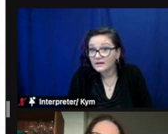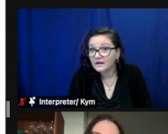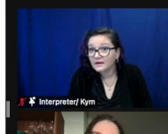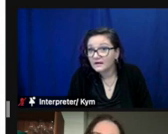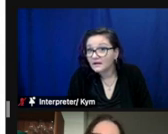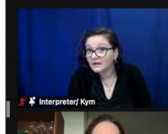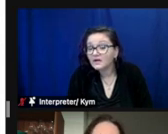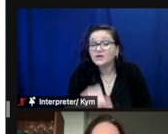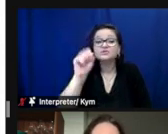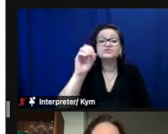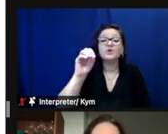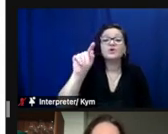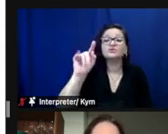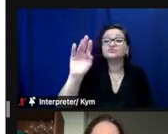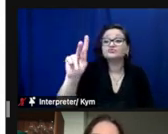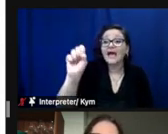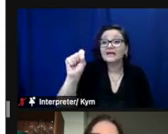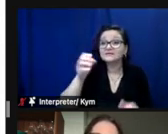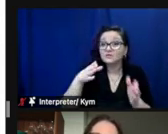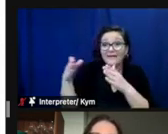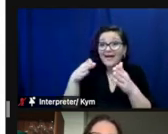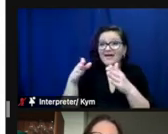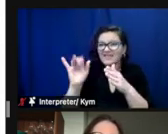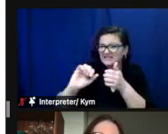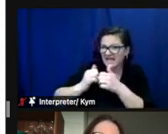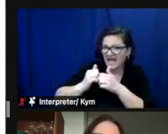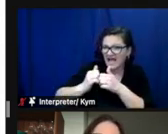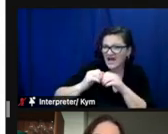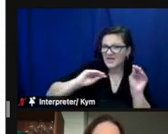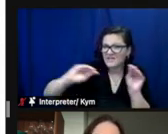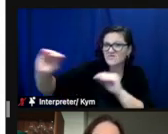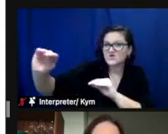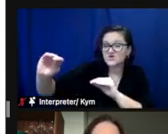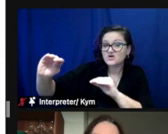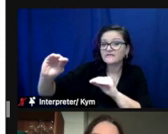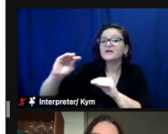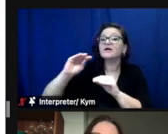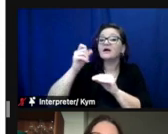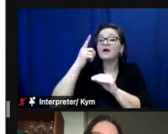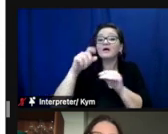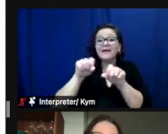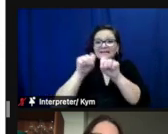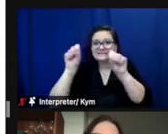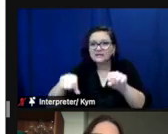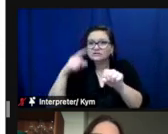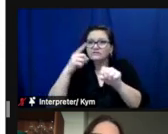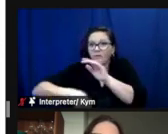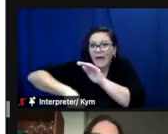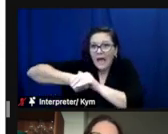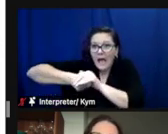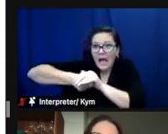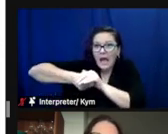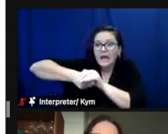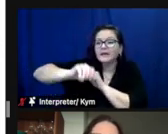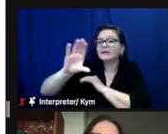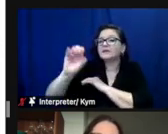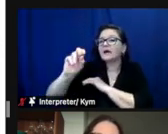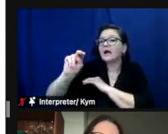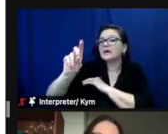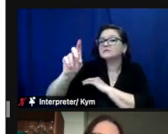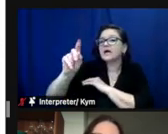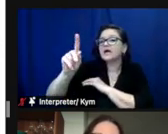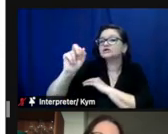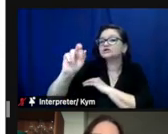The tracks were the routes that they took. The stations were hiding places. The conductors were people who took people